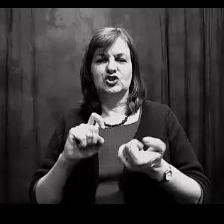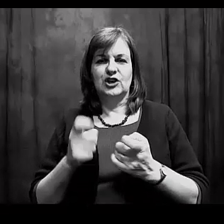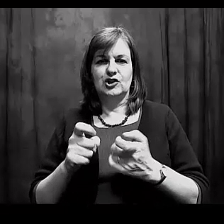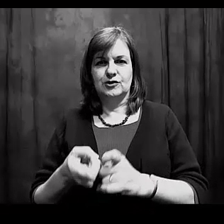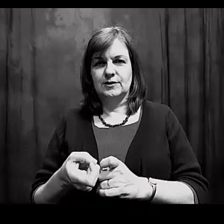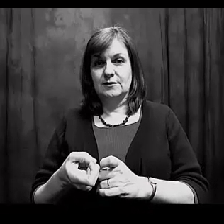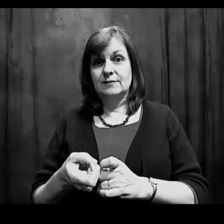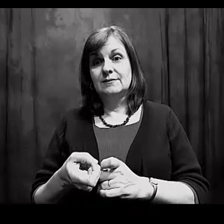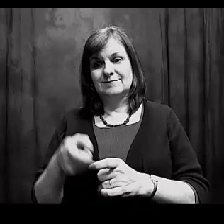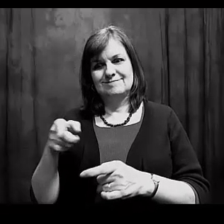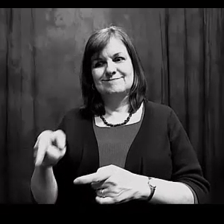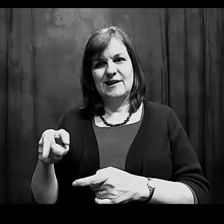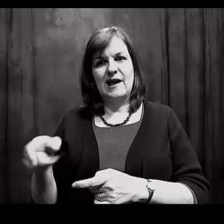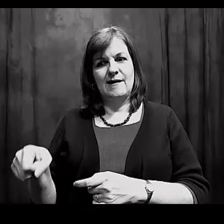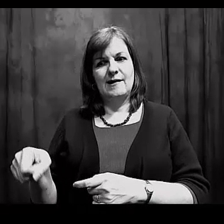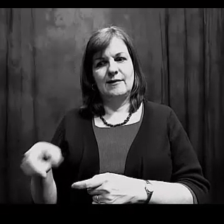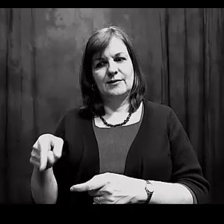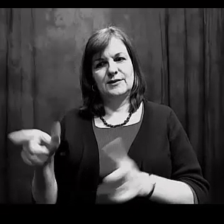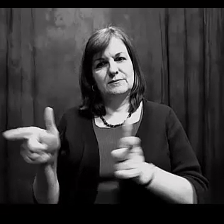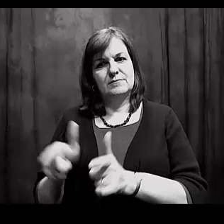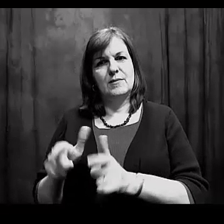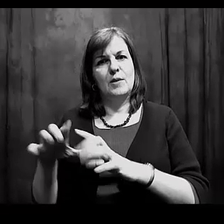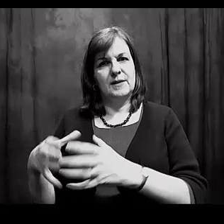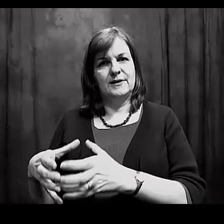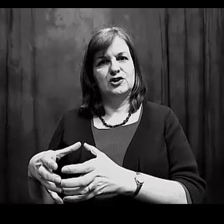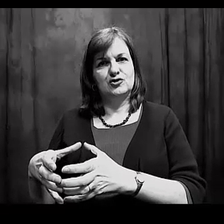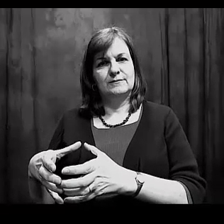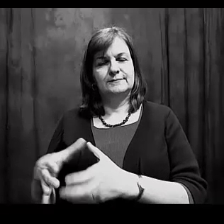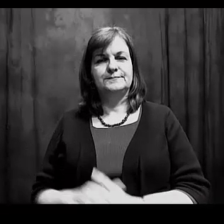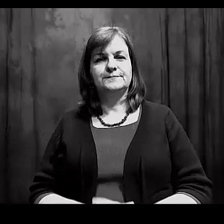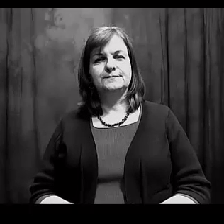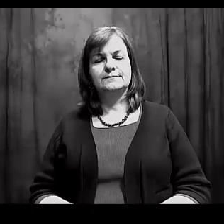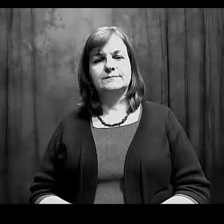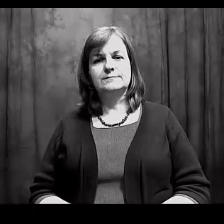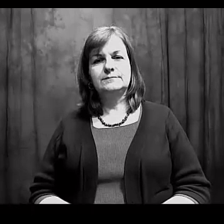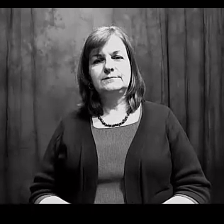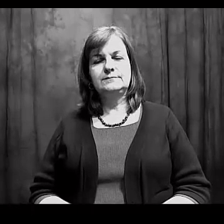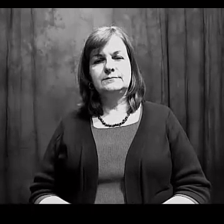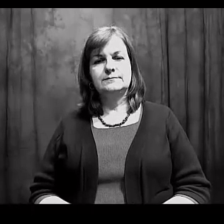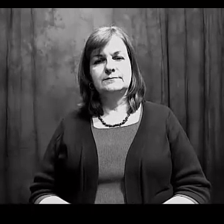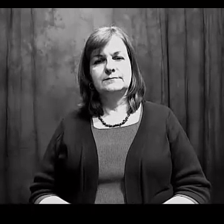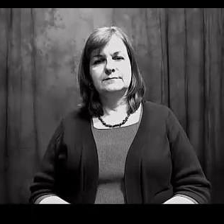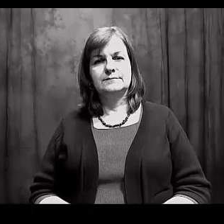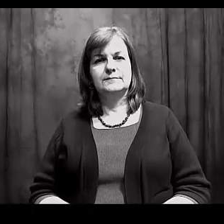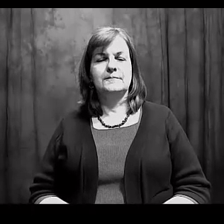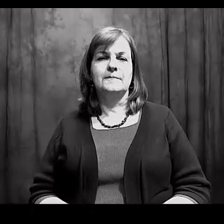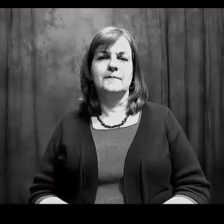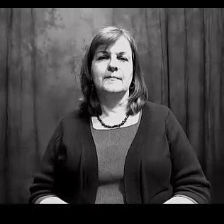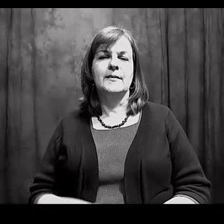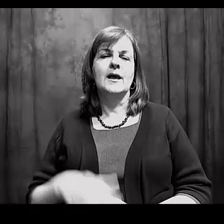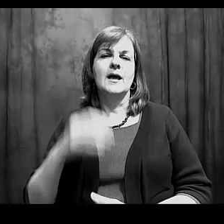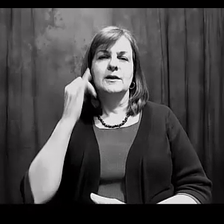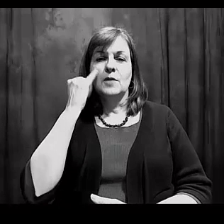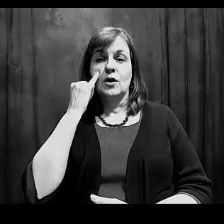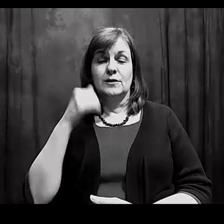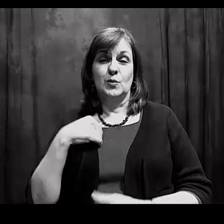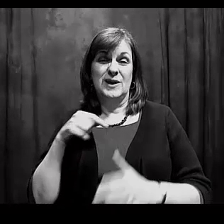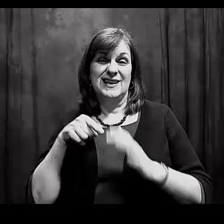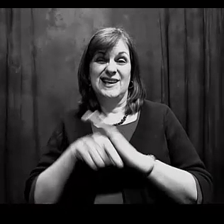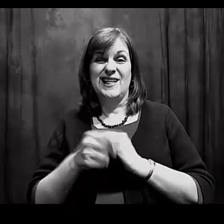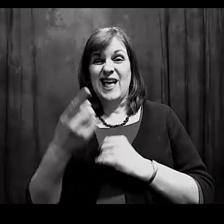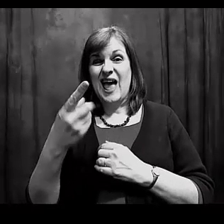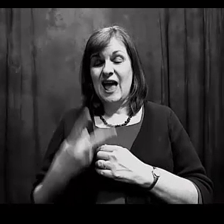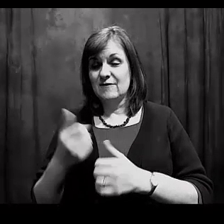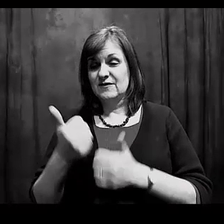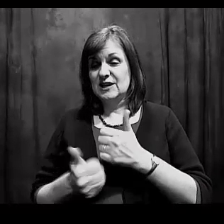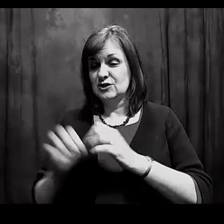changes? Oh yeah, this small population. We can actually look at the fact that if we